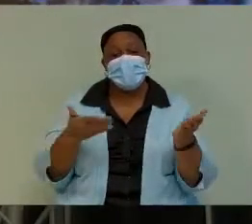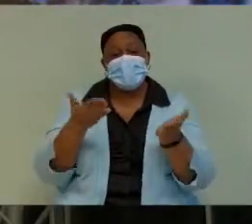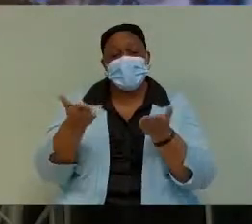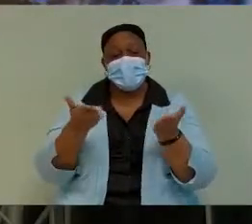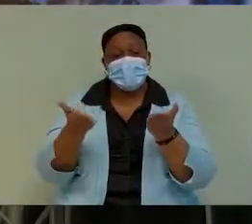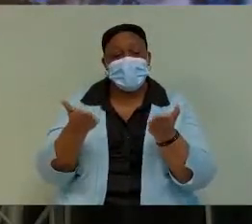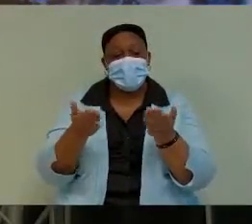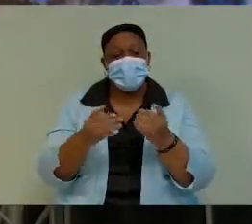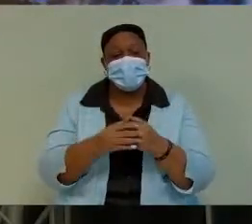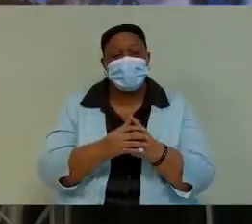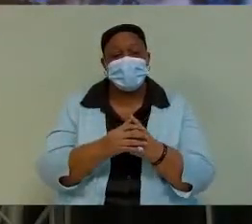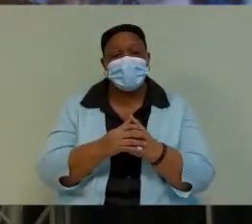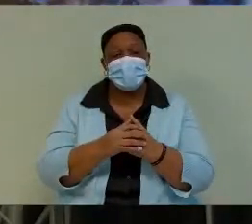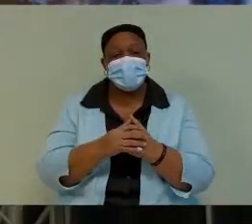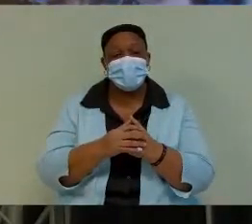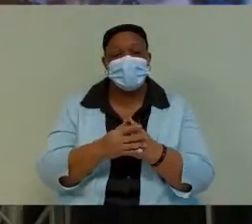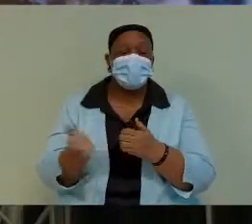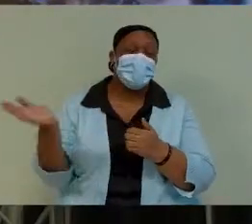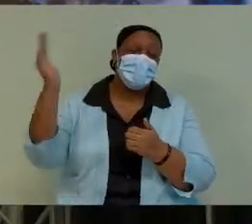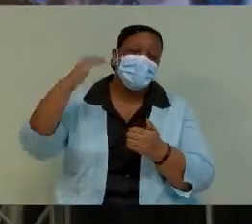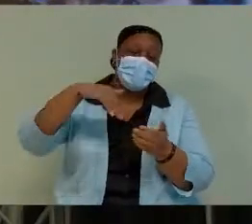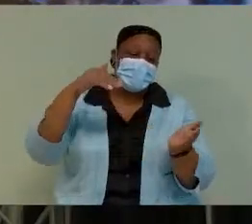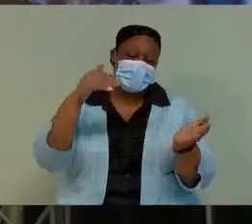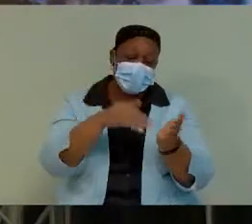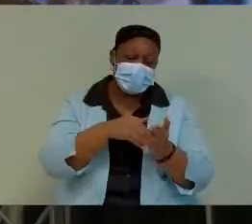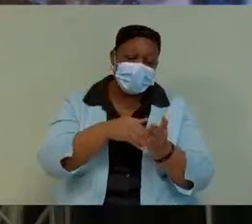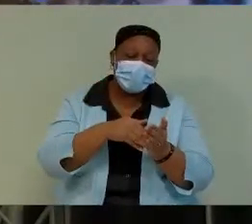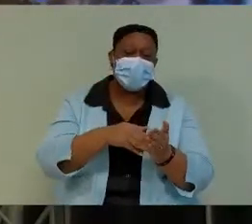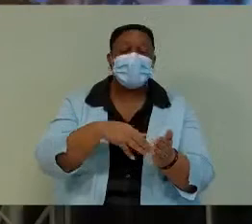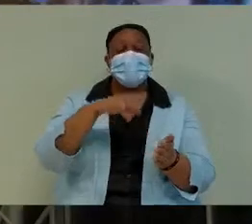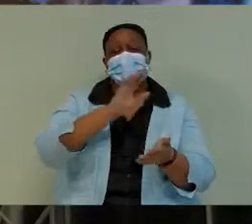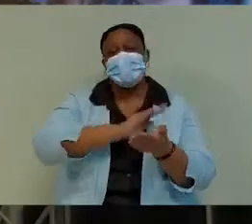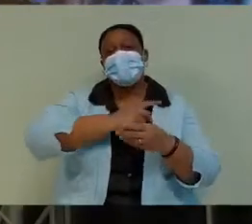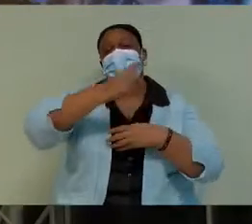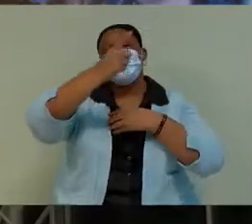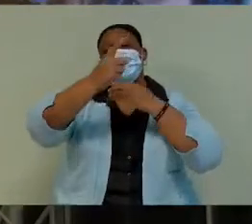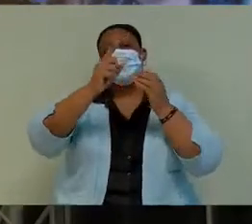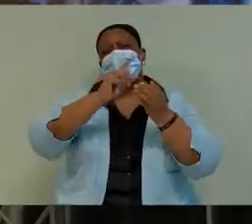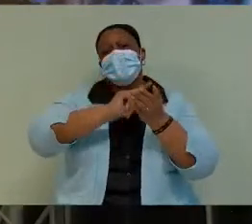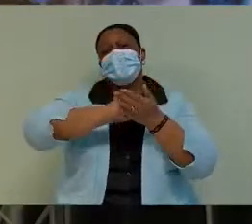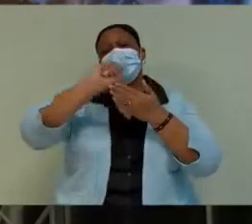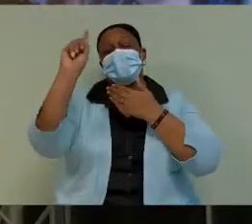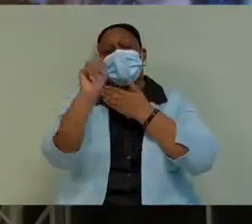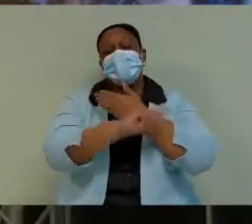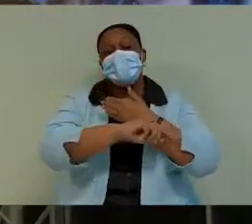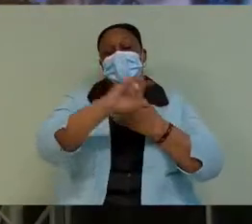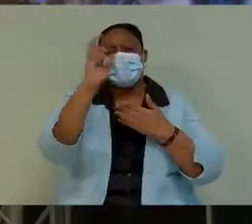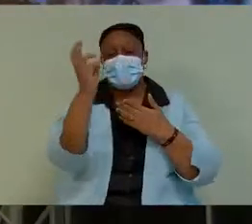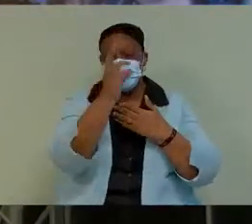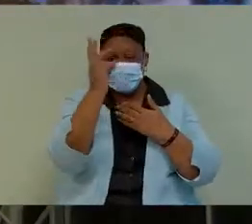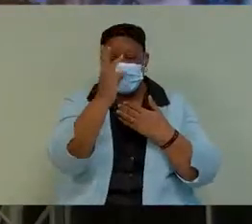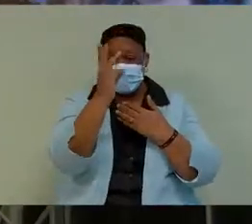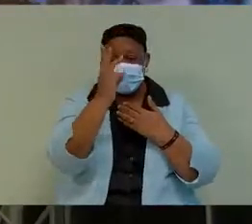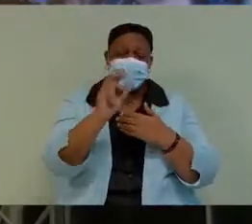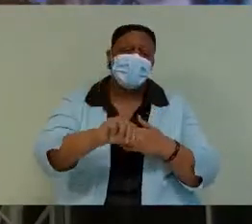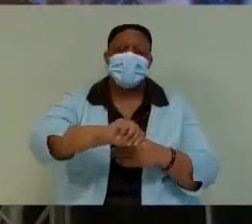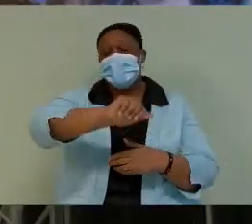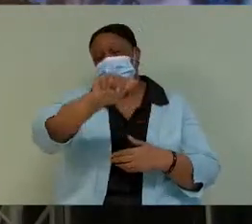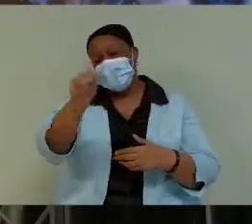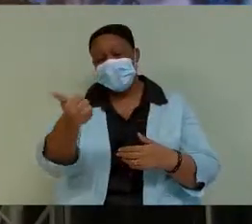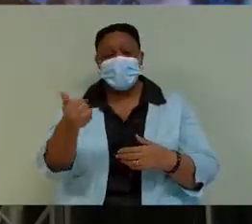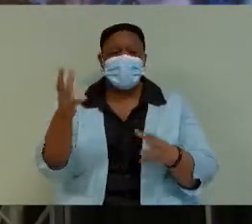service. We will be back next week, Wednesday, for another COVID-19